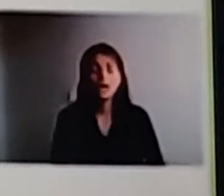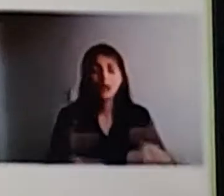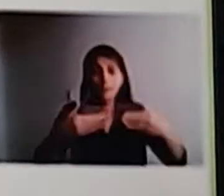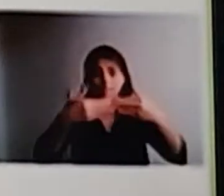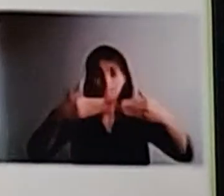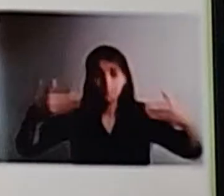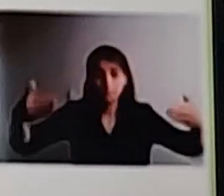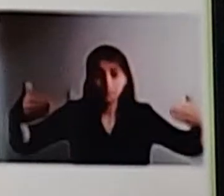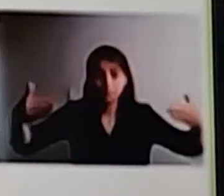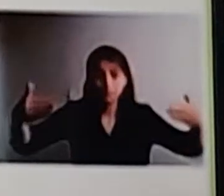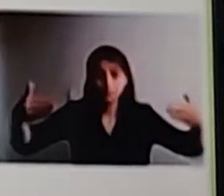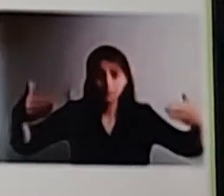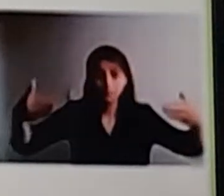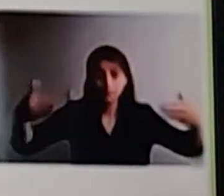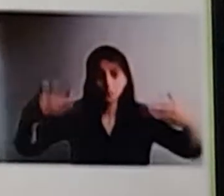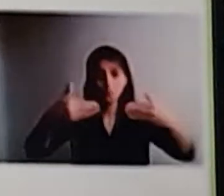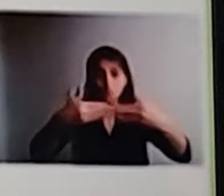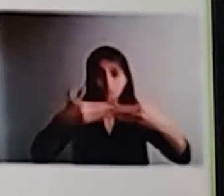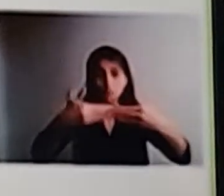Can we go to the next page?